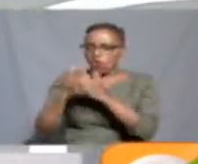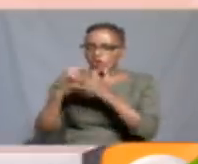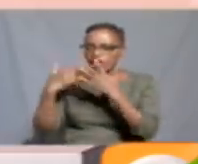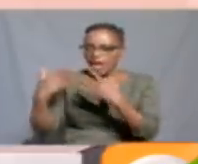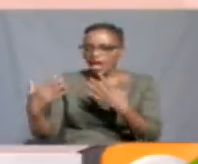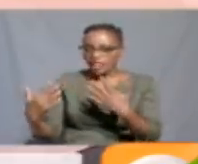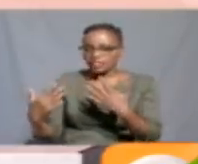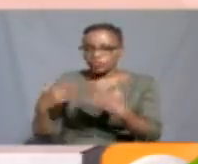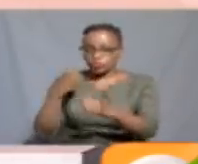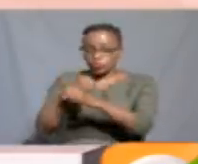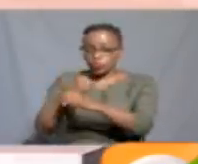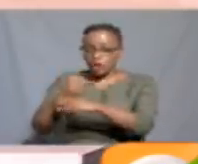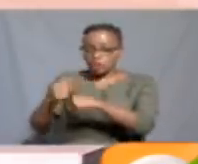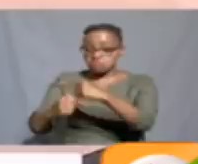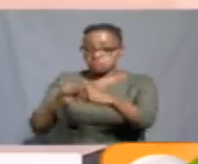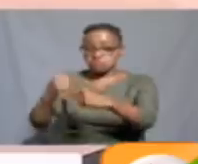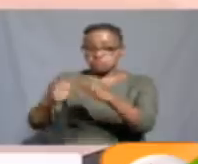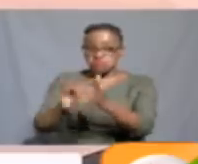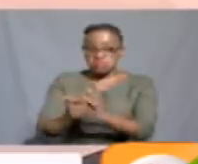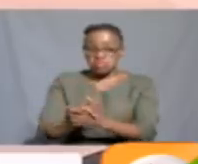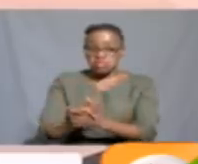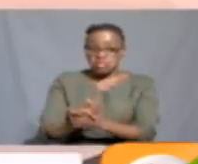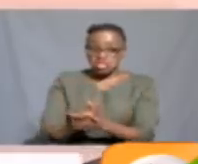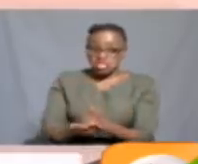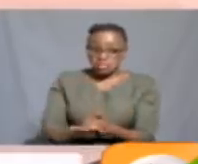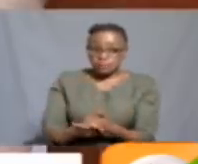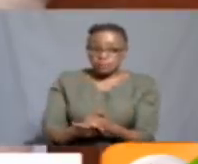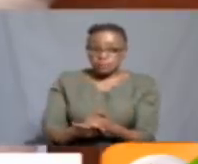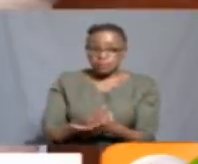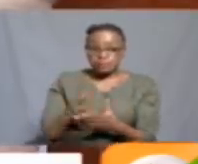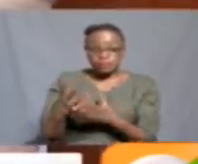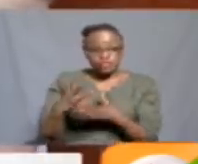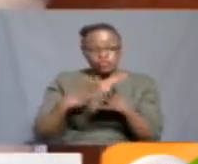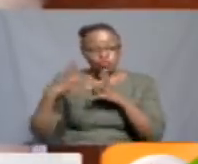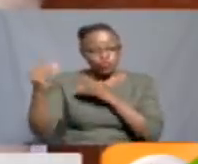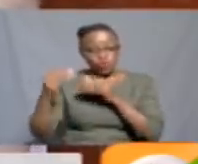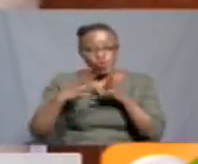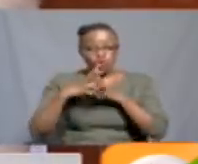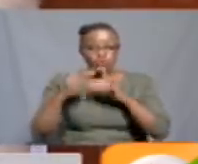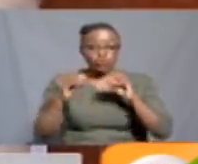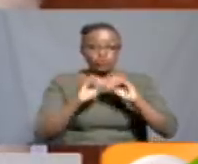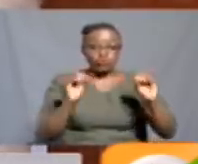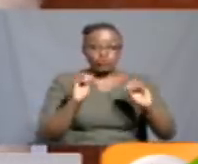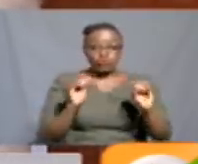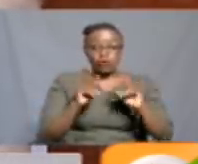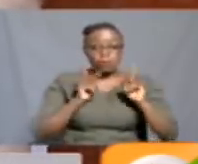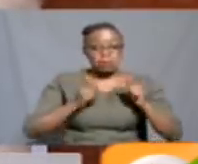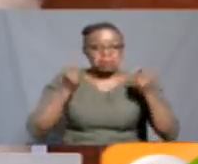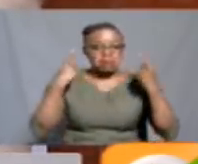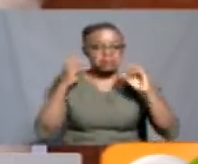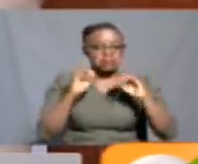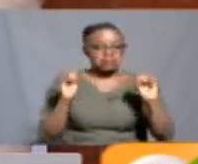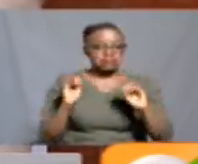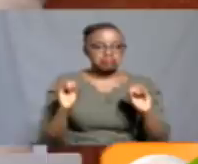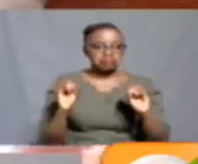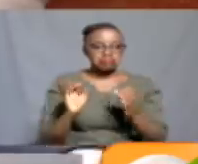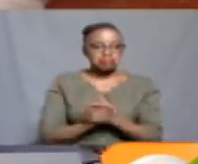deck. Absolutely, absolutely. Otherwise, boat will not go through. Correct. Yeah. But people don't get it.